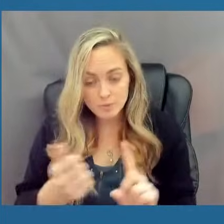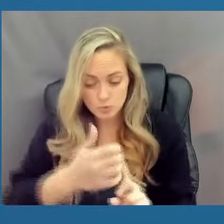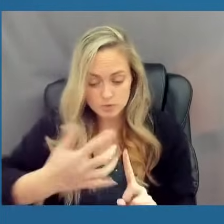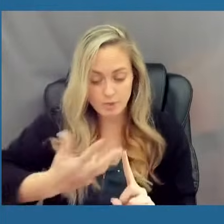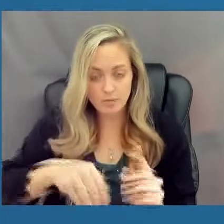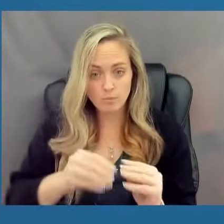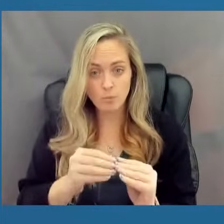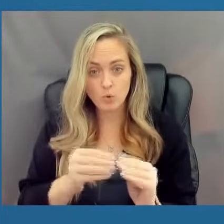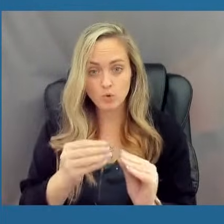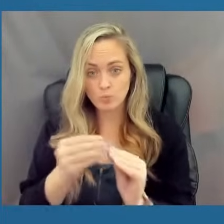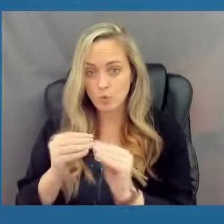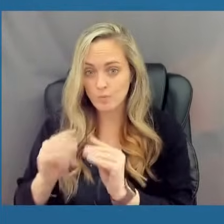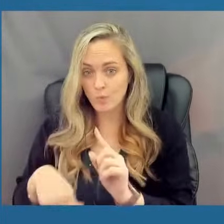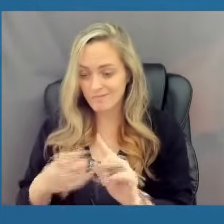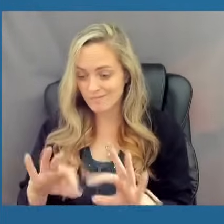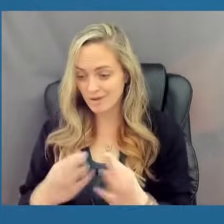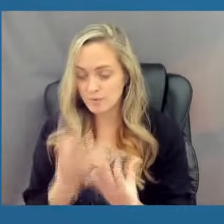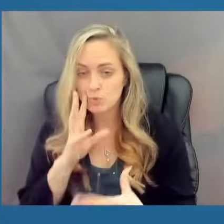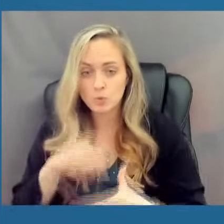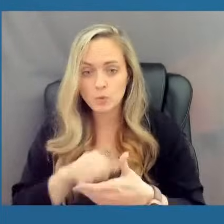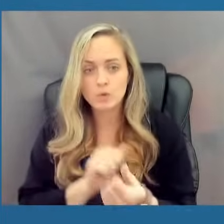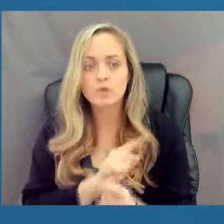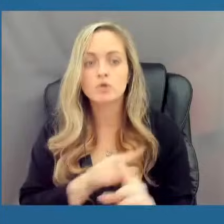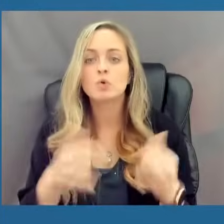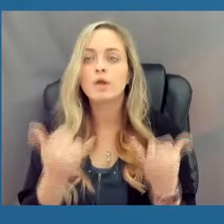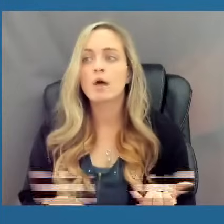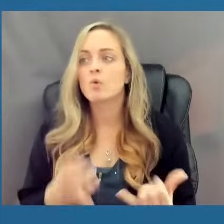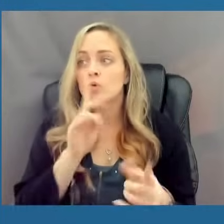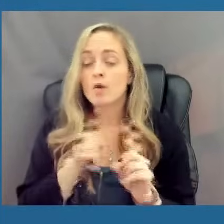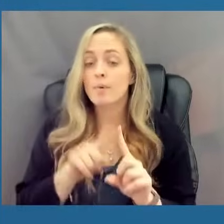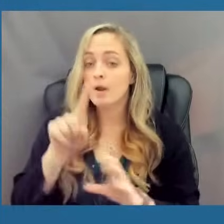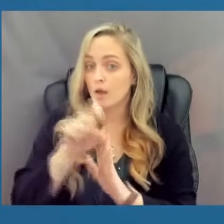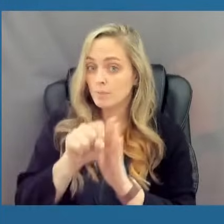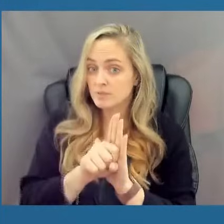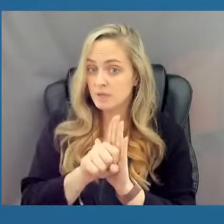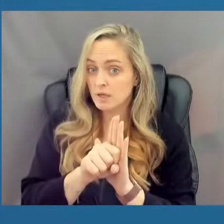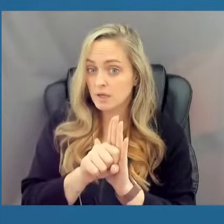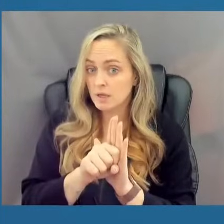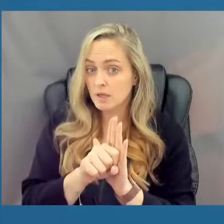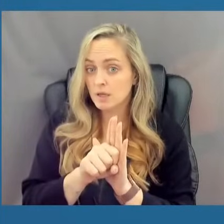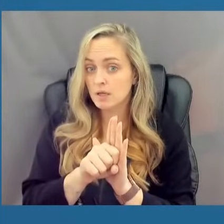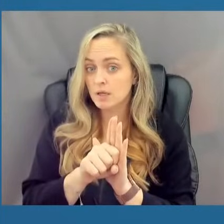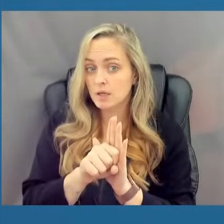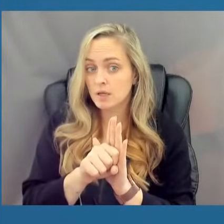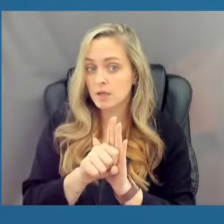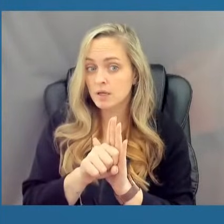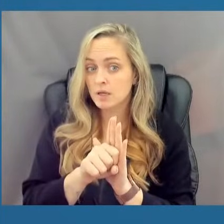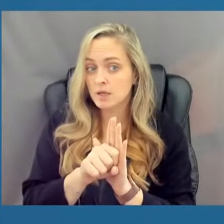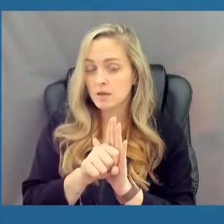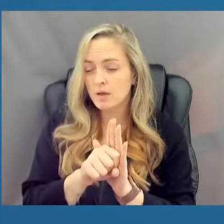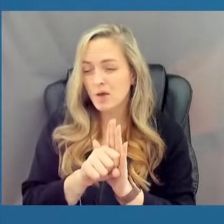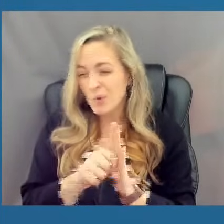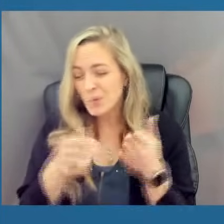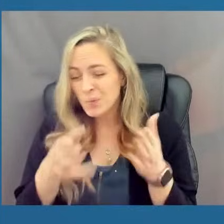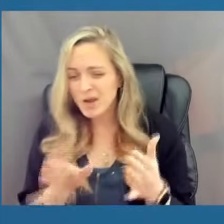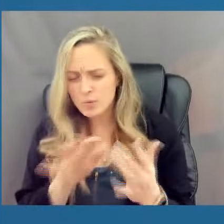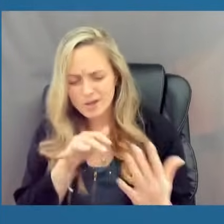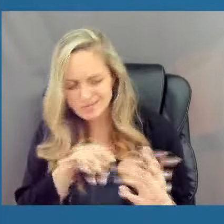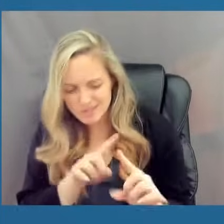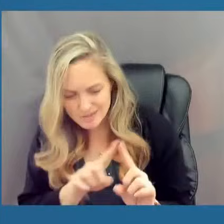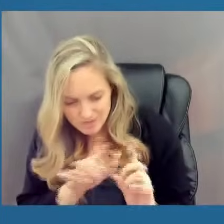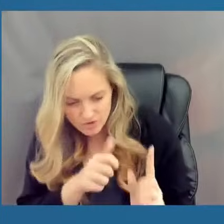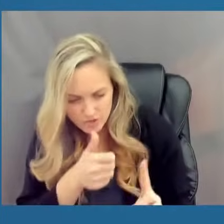more and more families. So I wanted to, as I talk about upstate, I want to do things in a way where we can study the impacts and look at